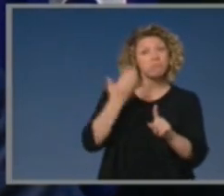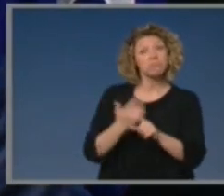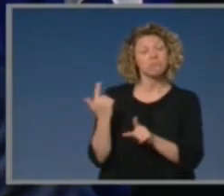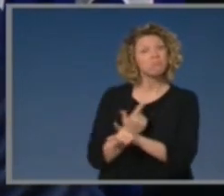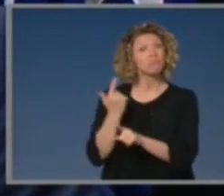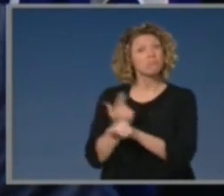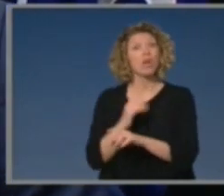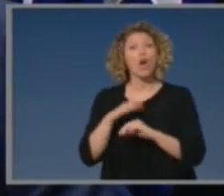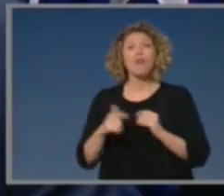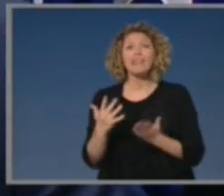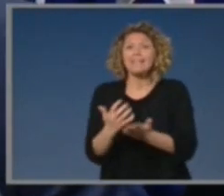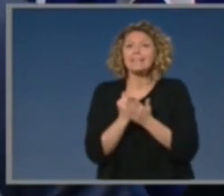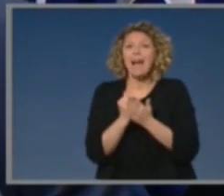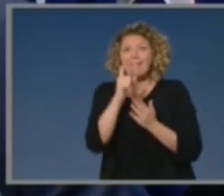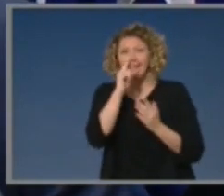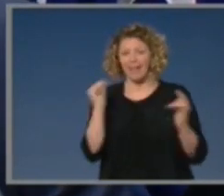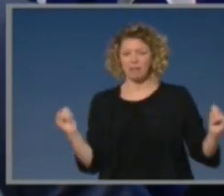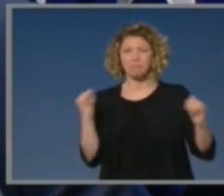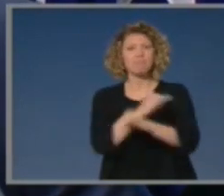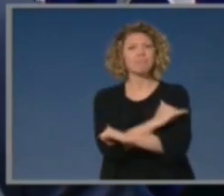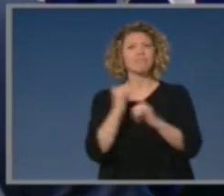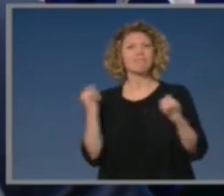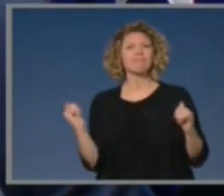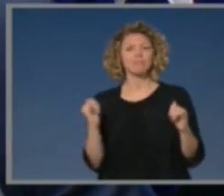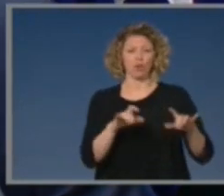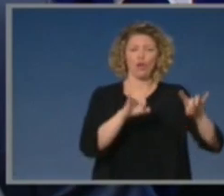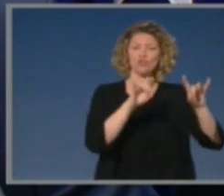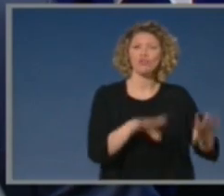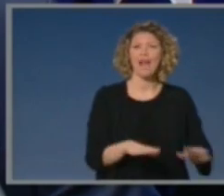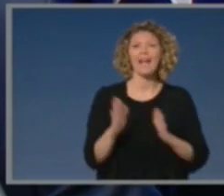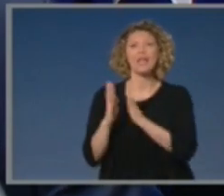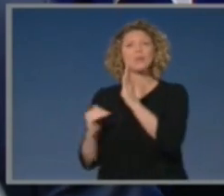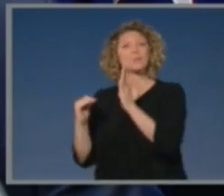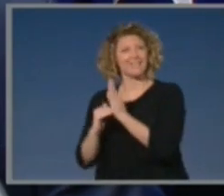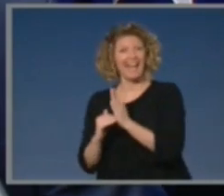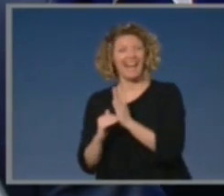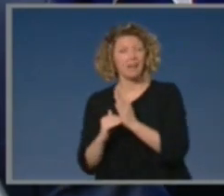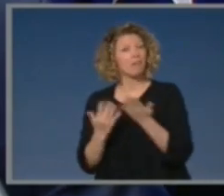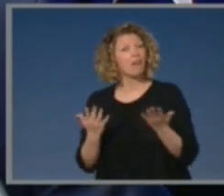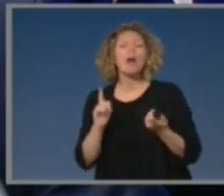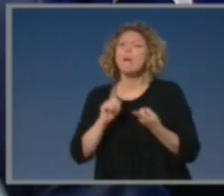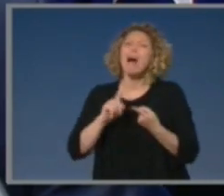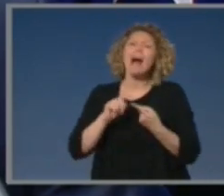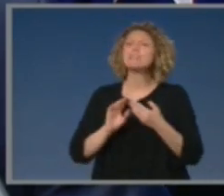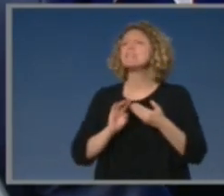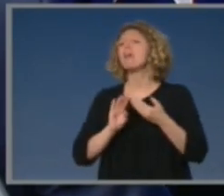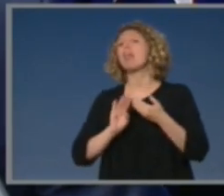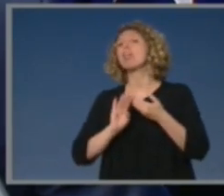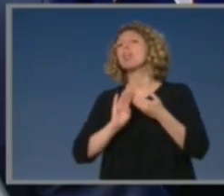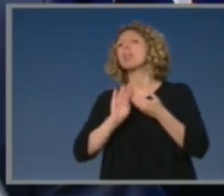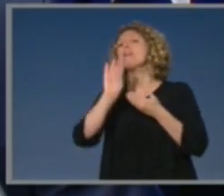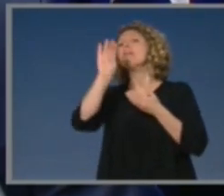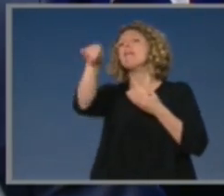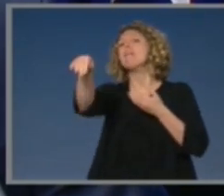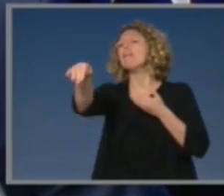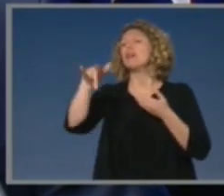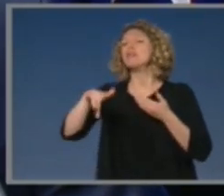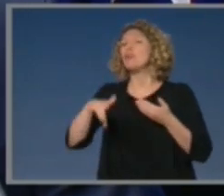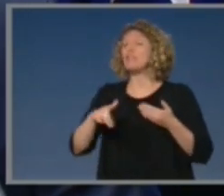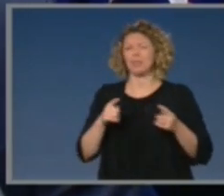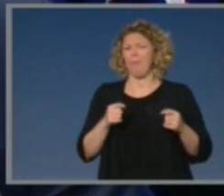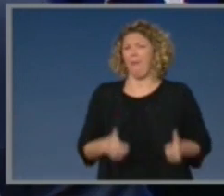safe travel zone between Australia and New Zealand. It is still some time away, but it is important to flag